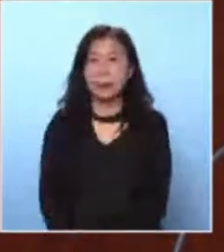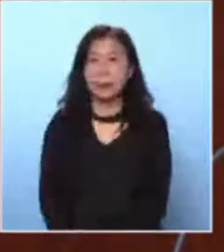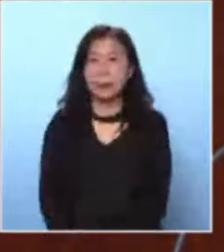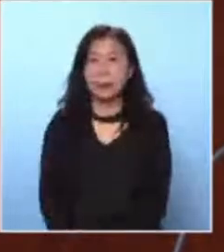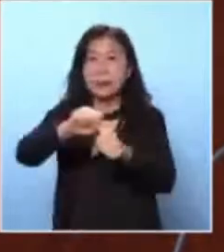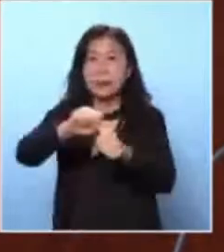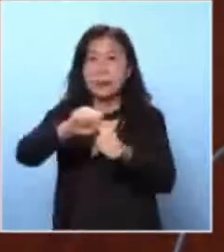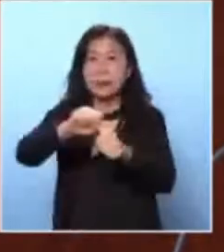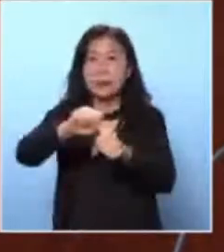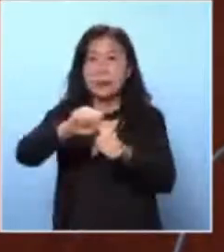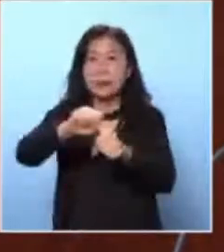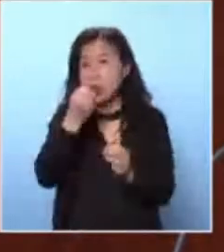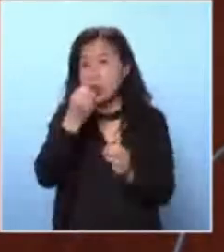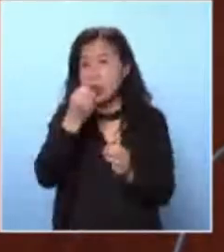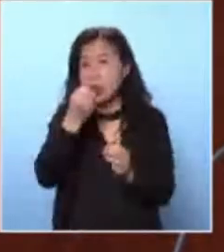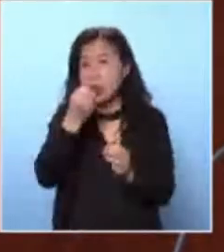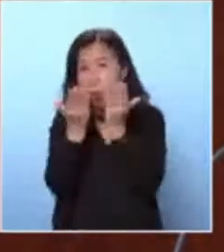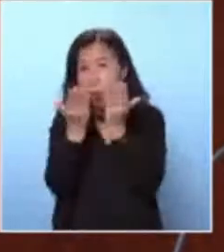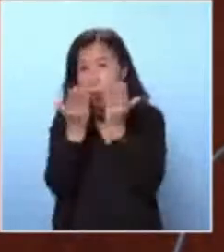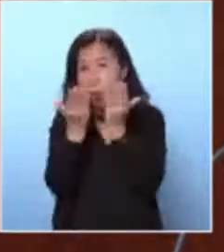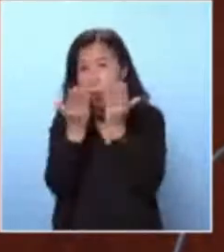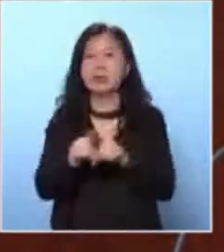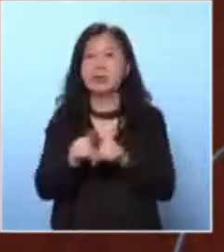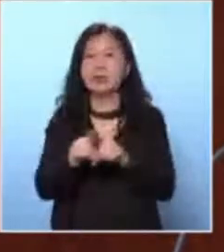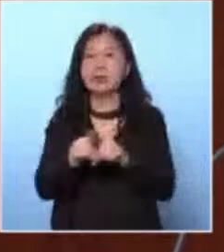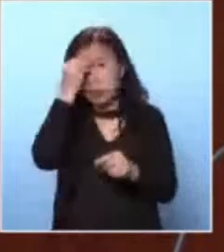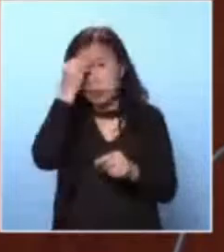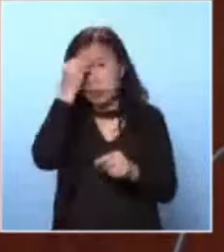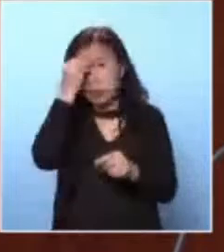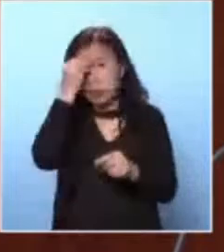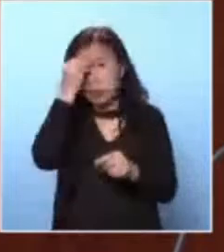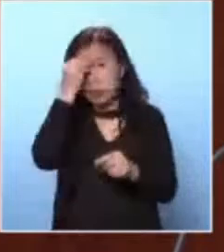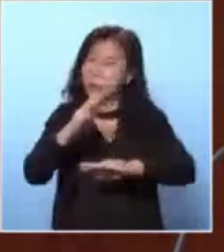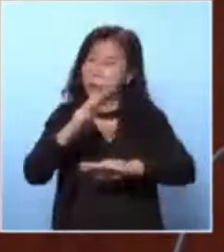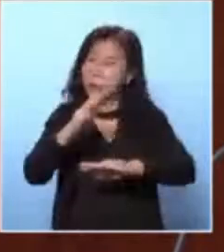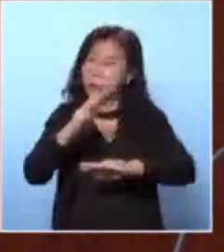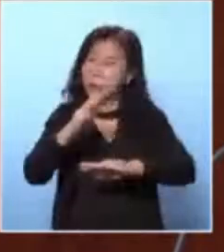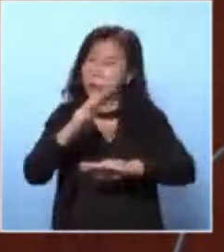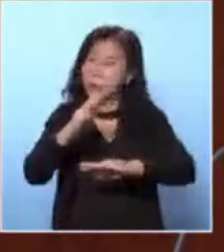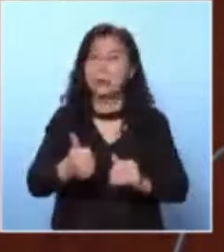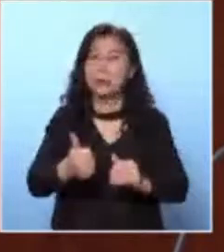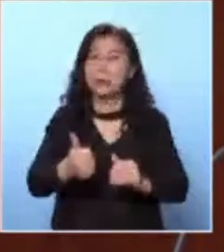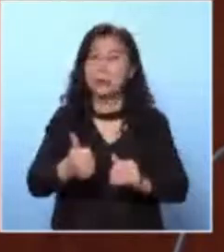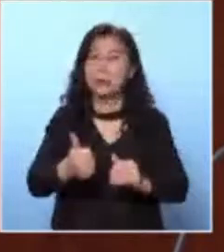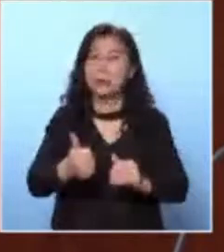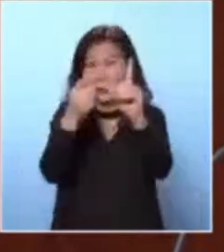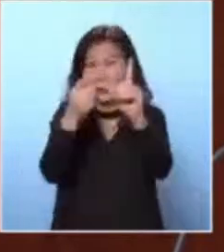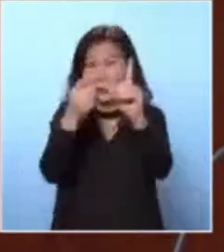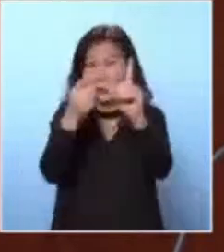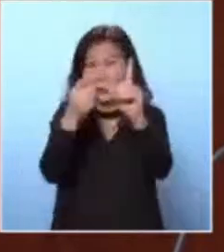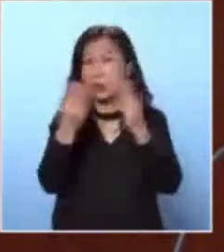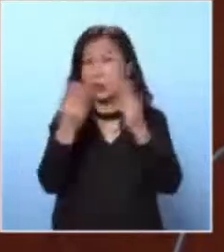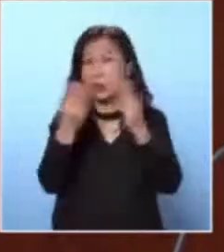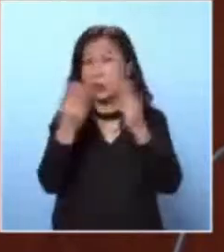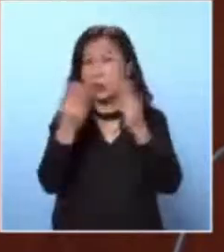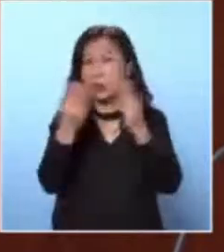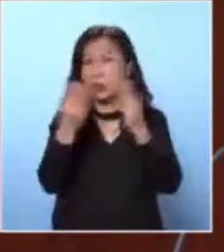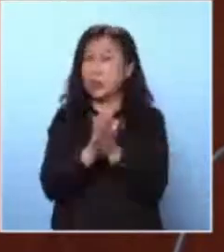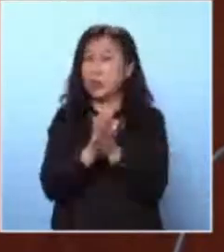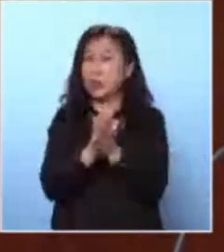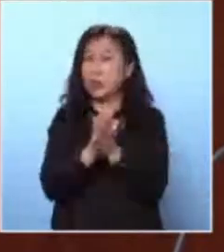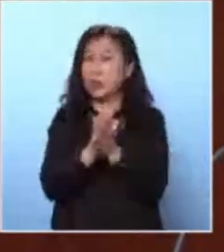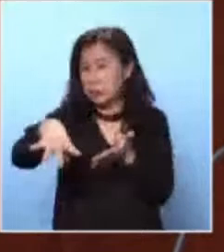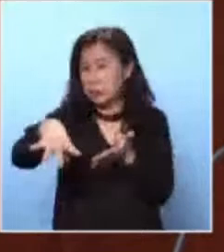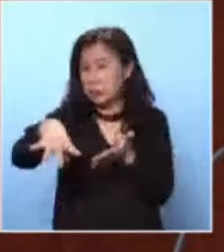5. Enhance learning and enrichment opportunities for international students. Starting from this November,